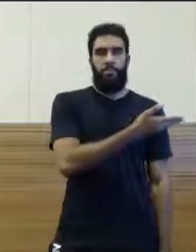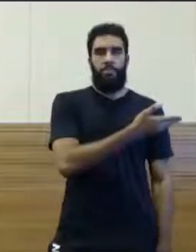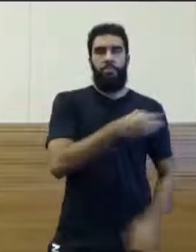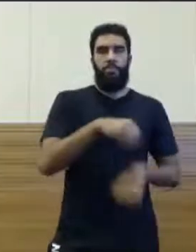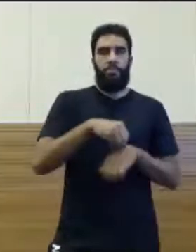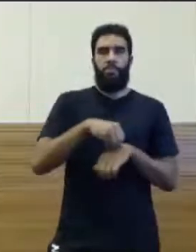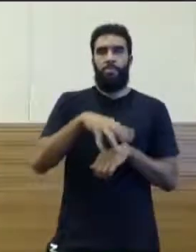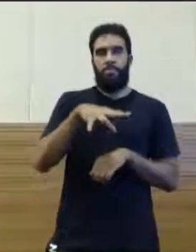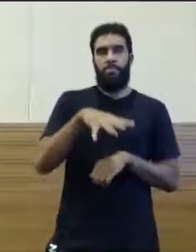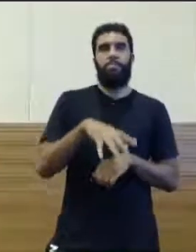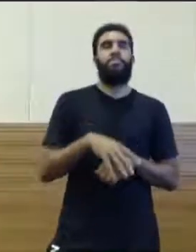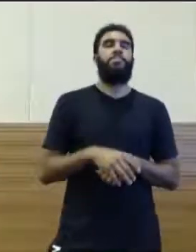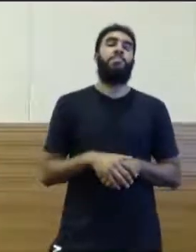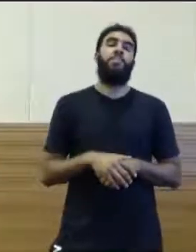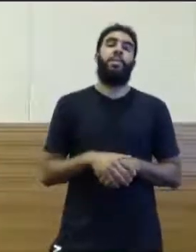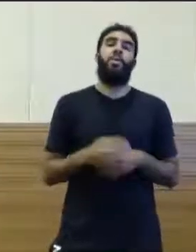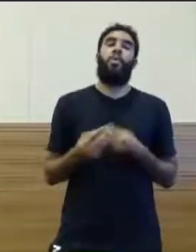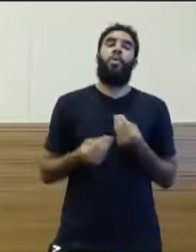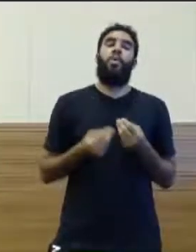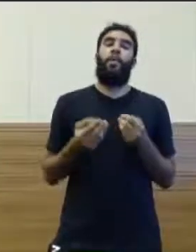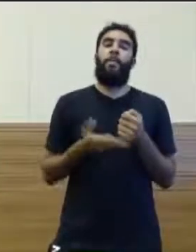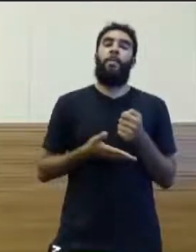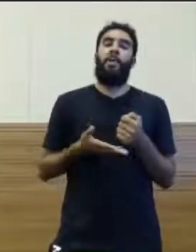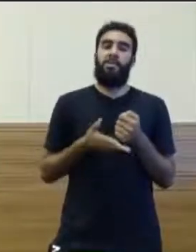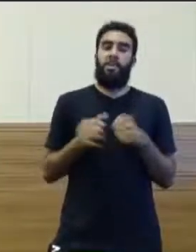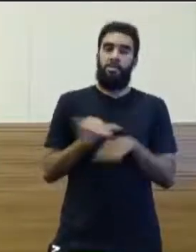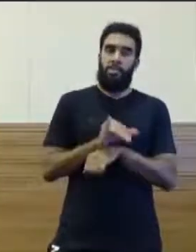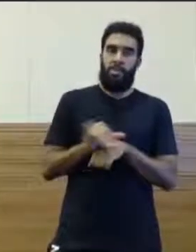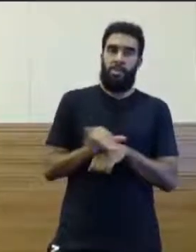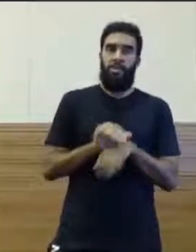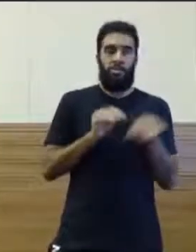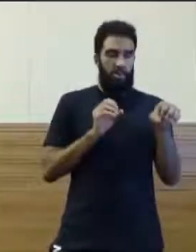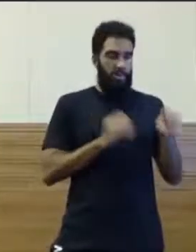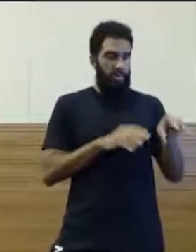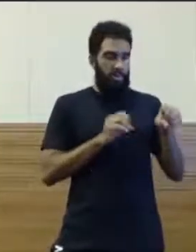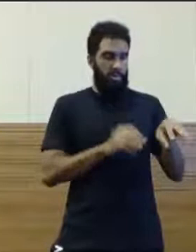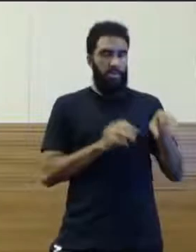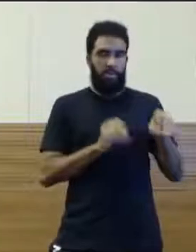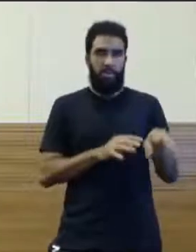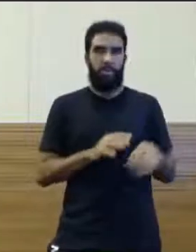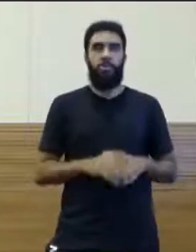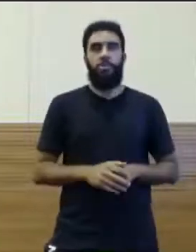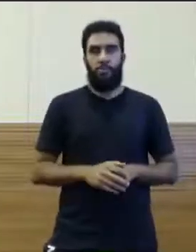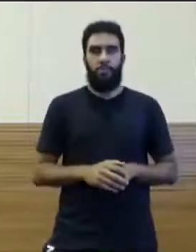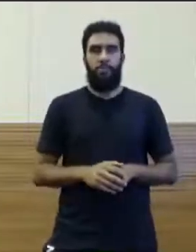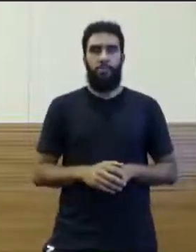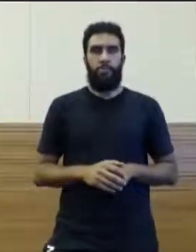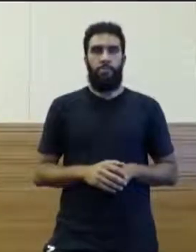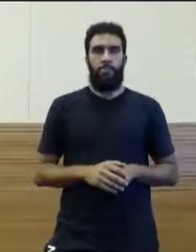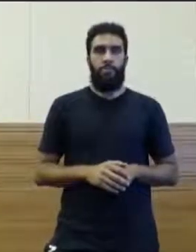to go over and constitute a tool, educational tool only,